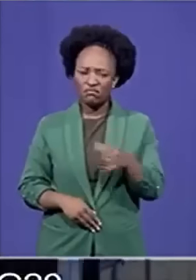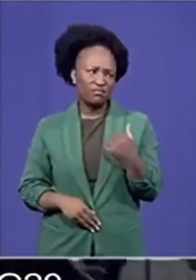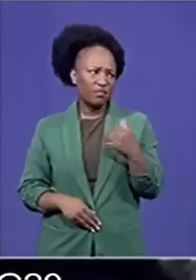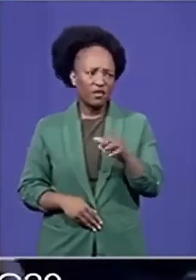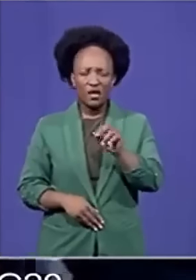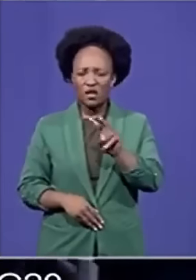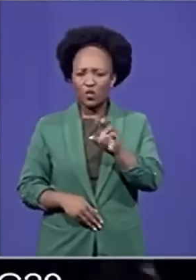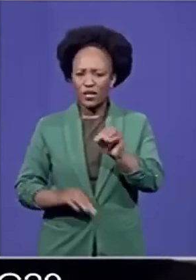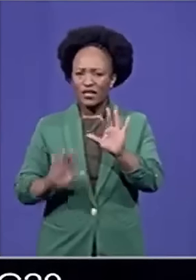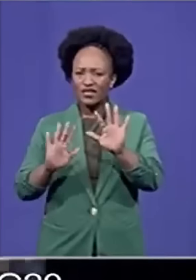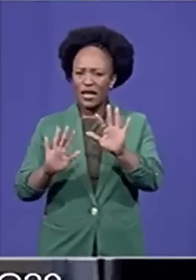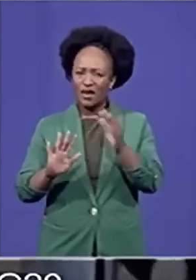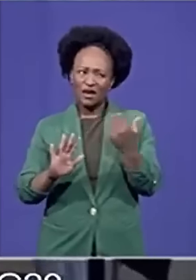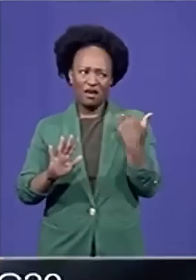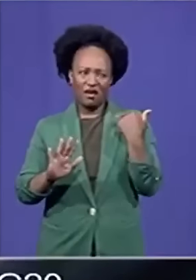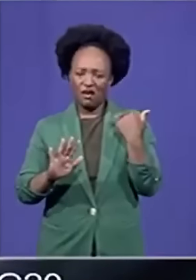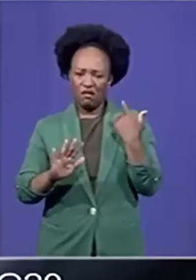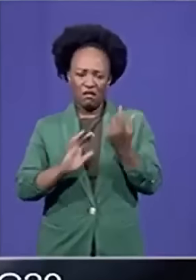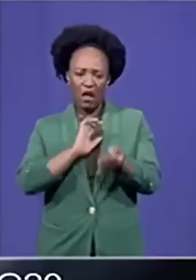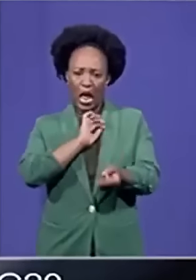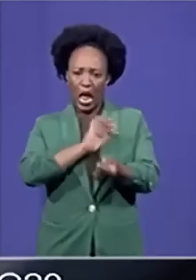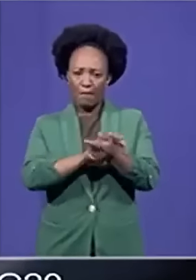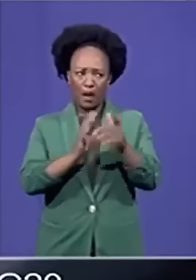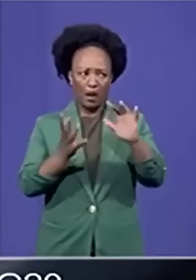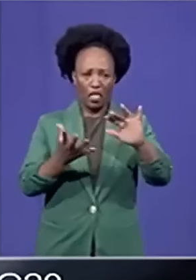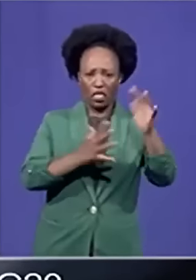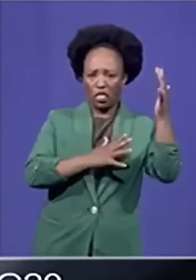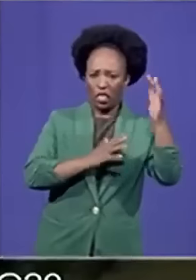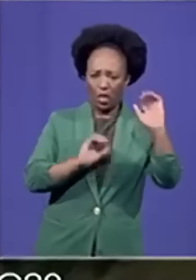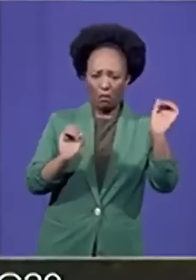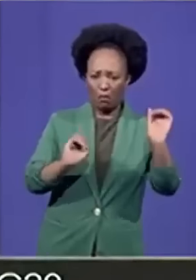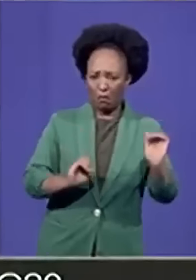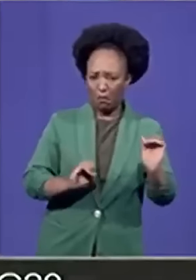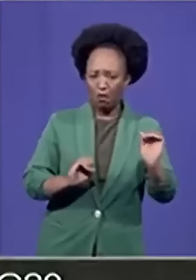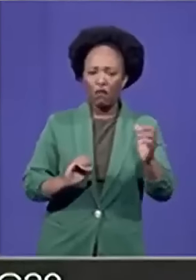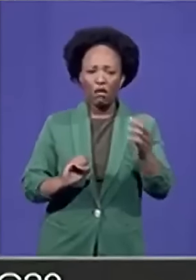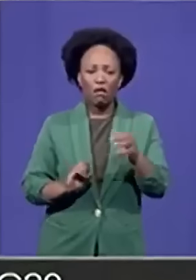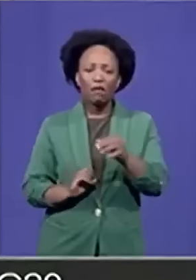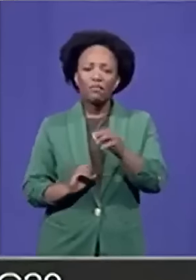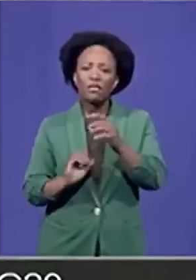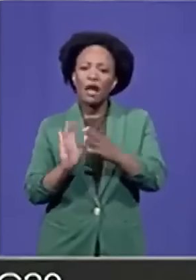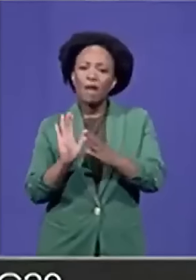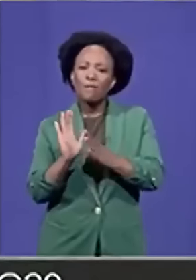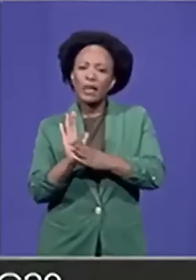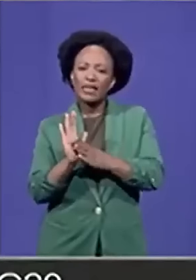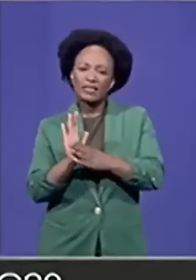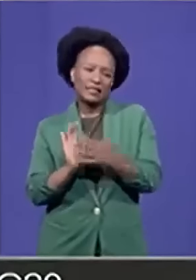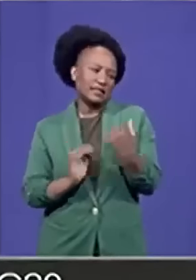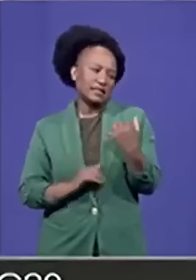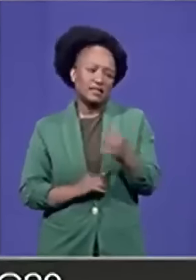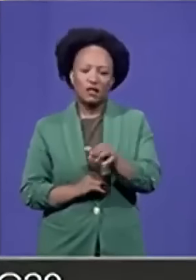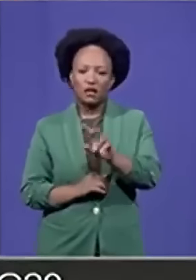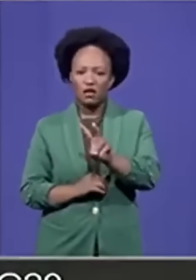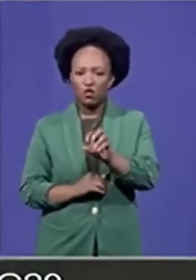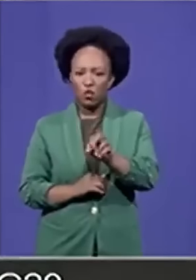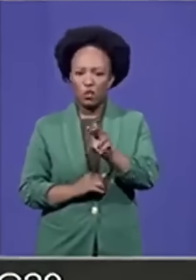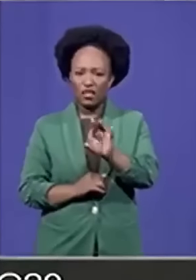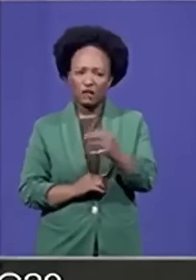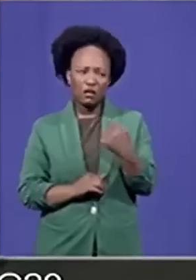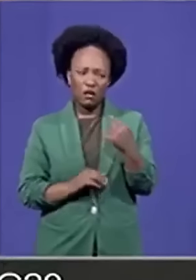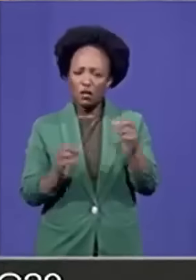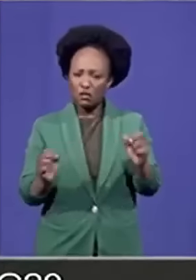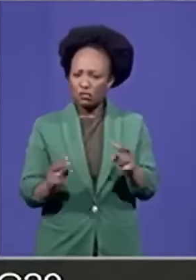Cup, no incidents, no major incidents took place. BRICS 2023 summit, it also